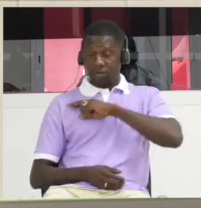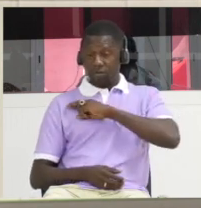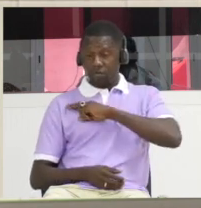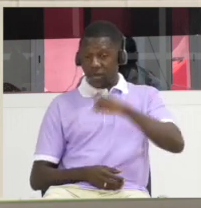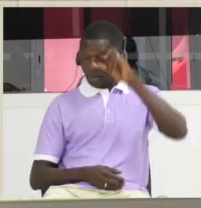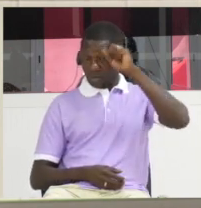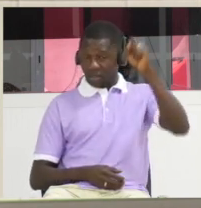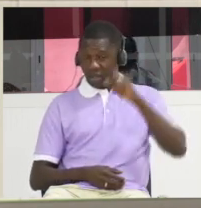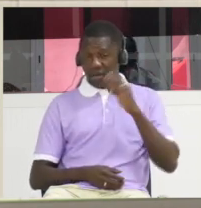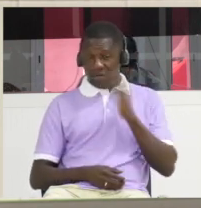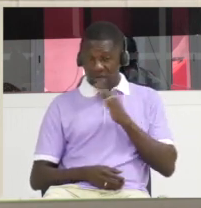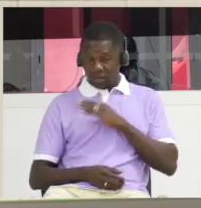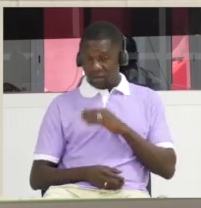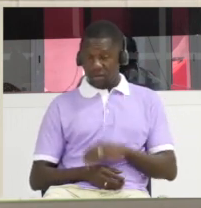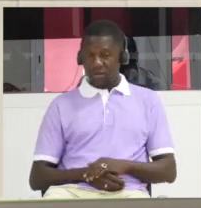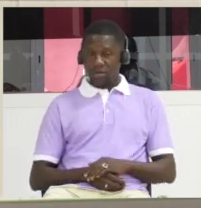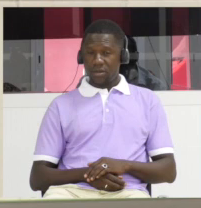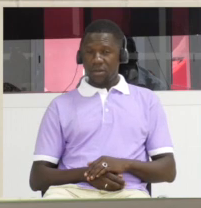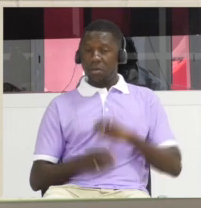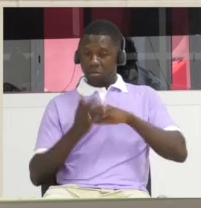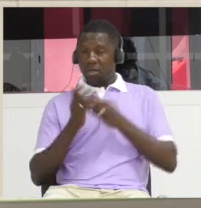So he lied? Yes.